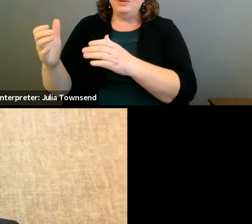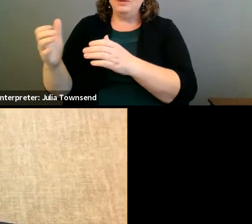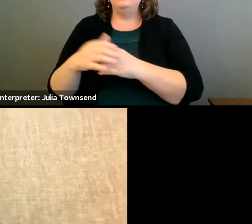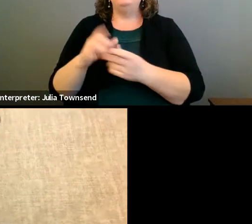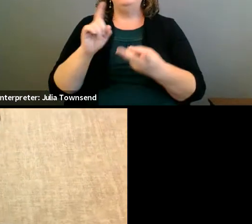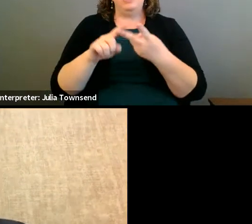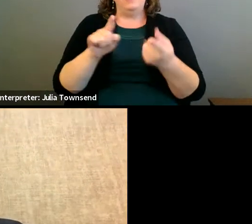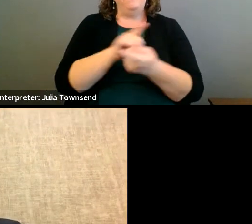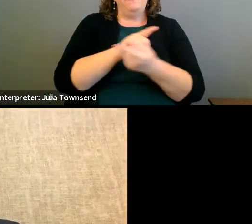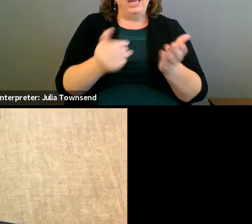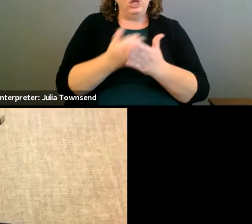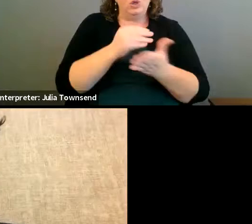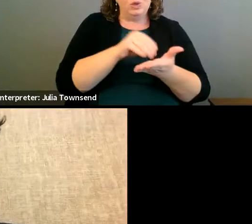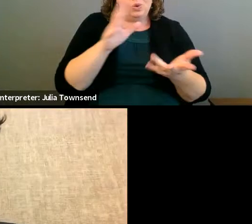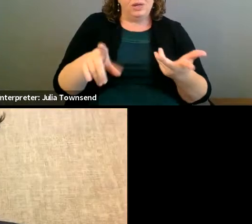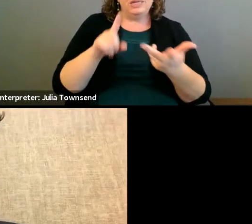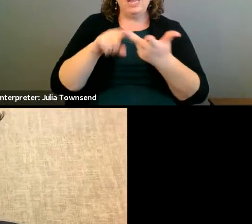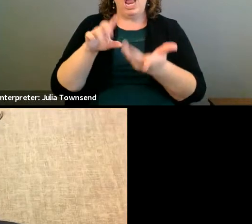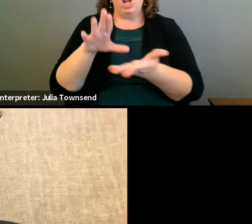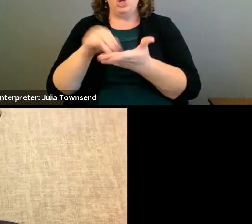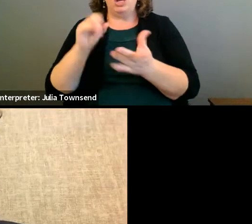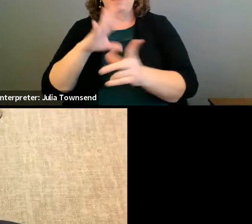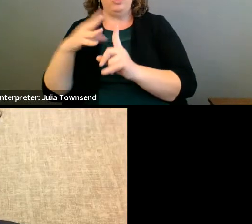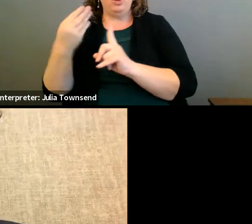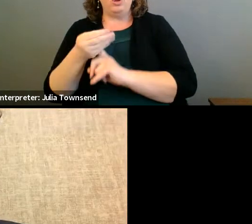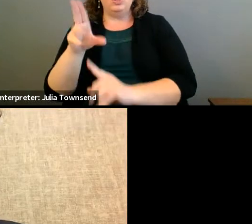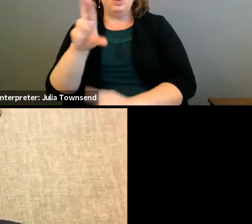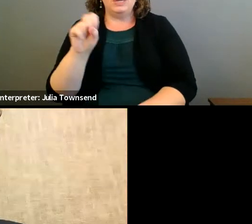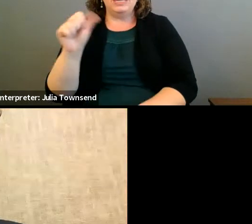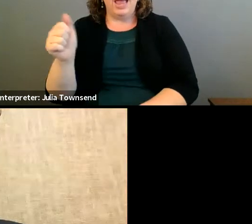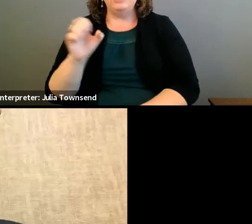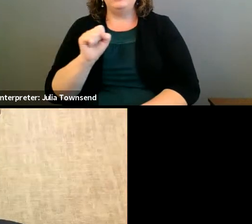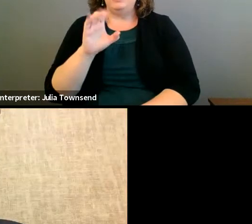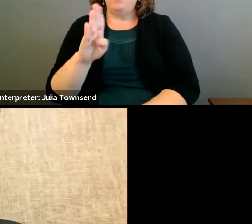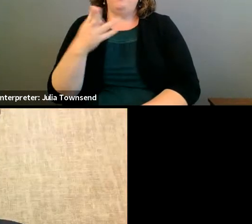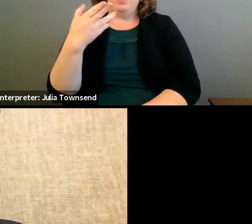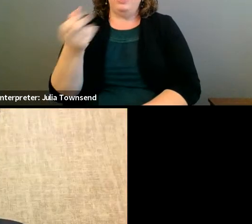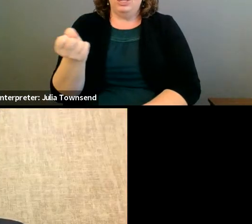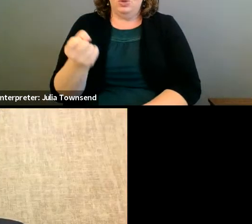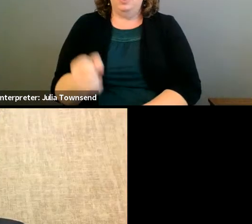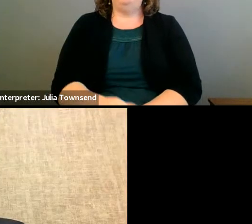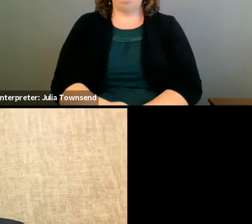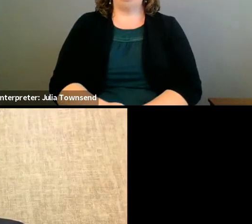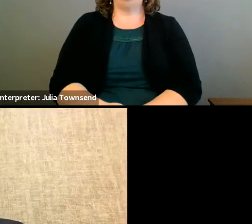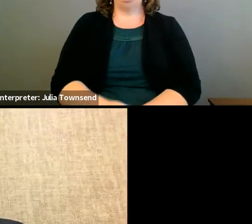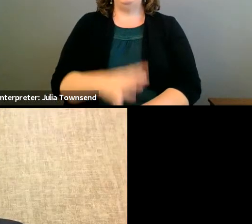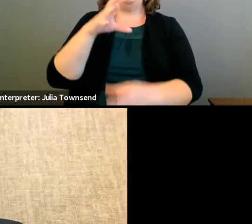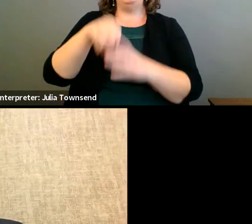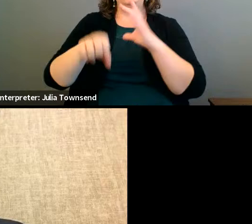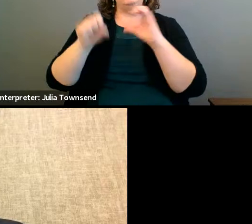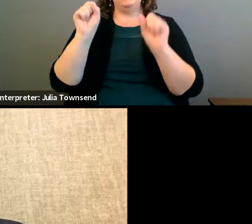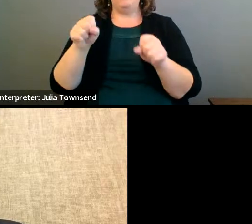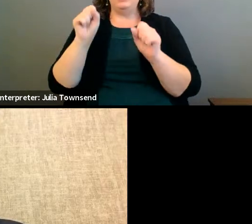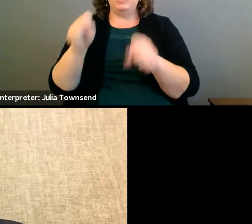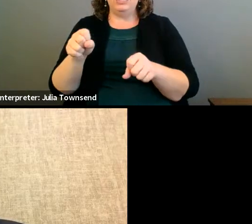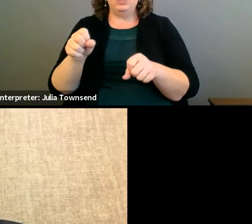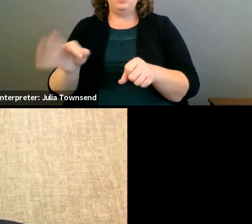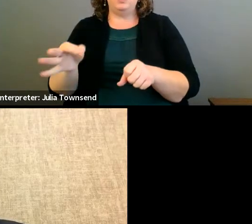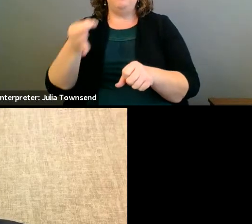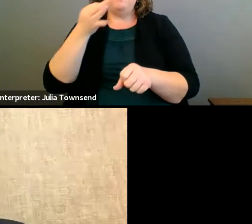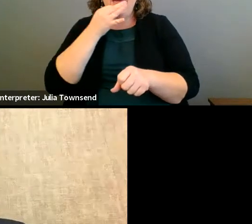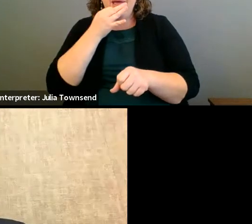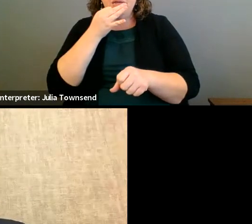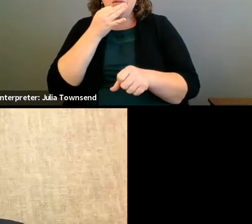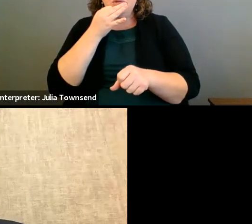students, and learn about the culture of the U.S. at a Santa Barbara high school. This includes the ability to master